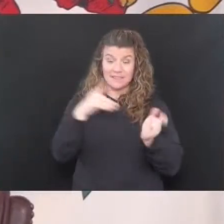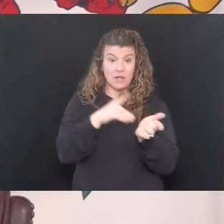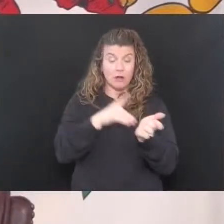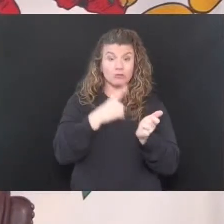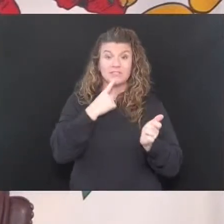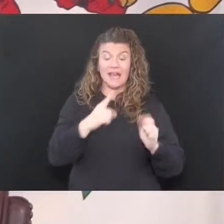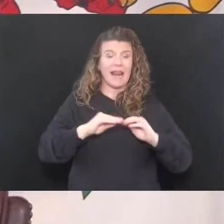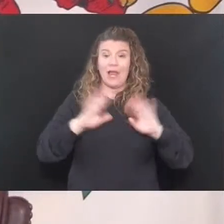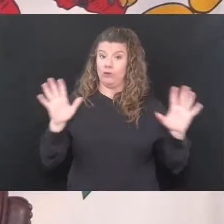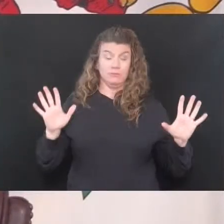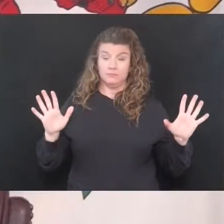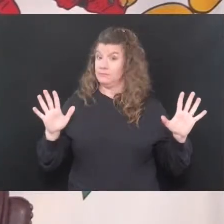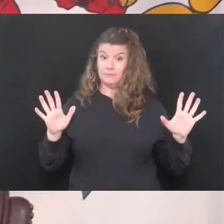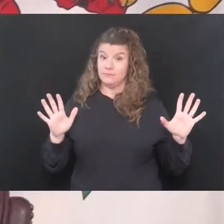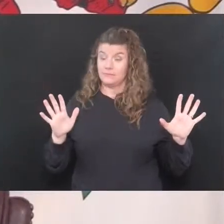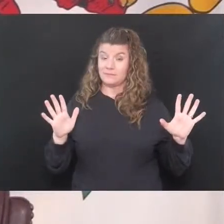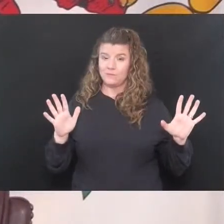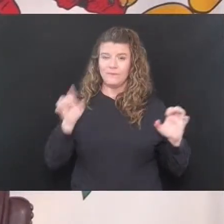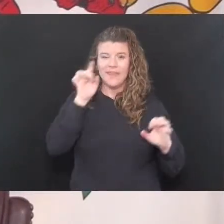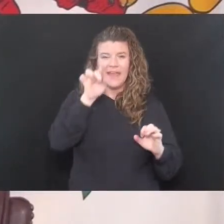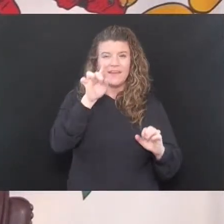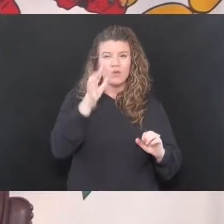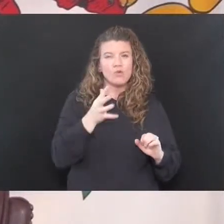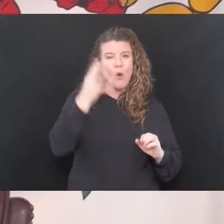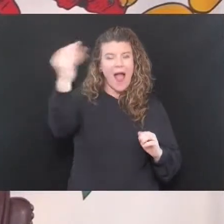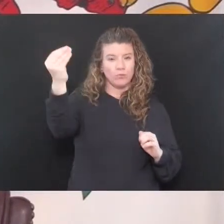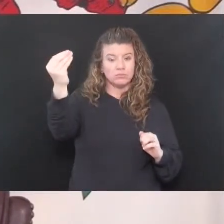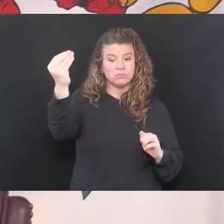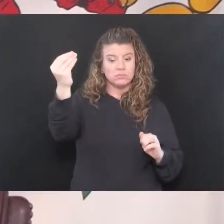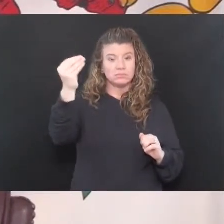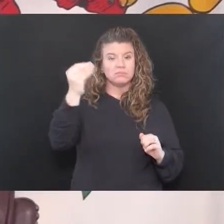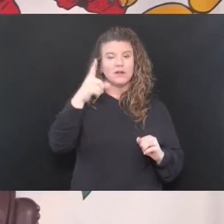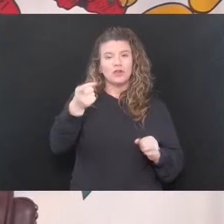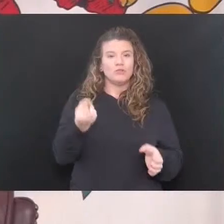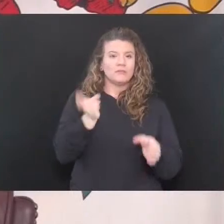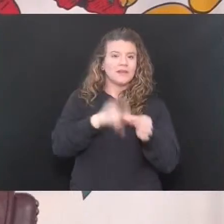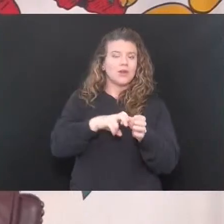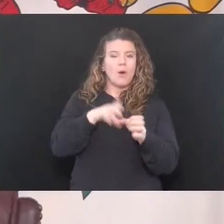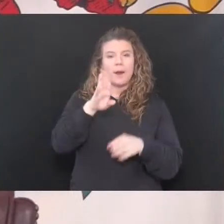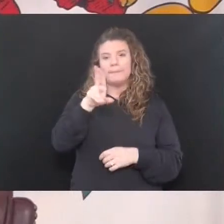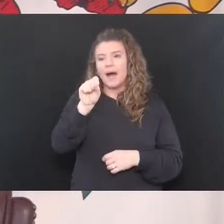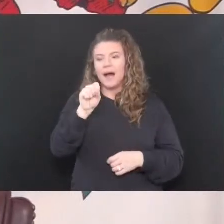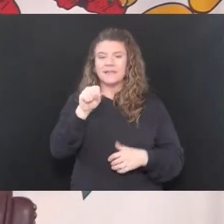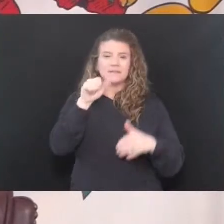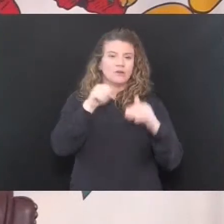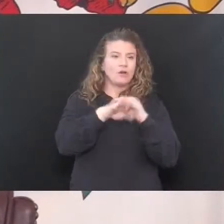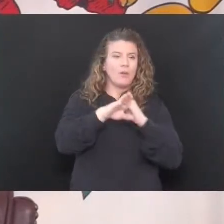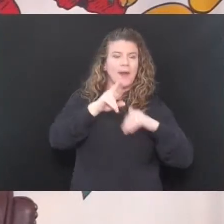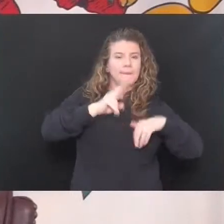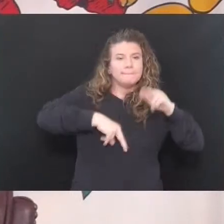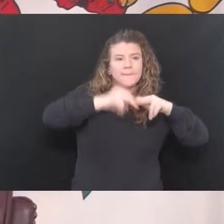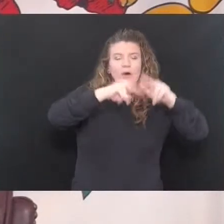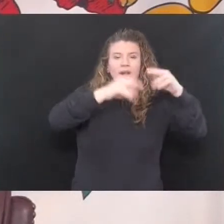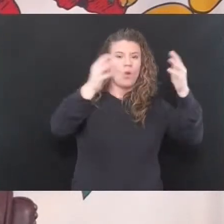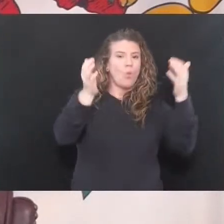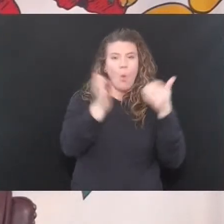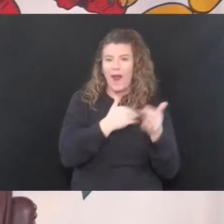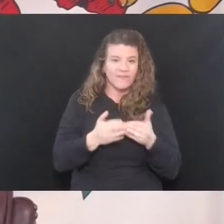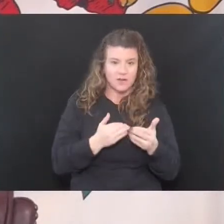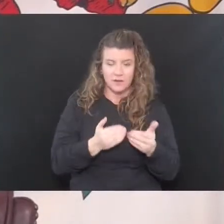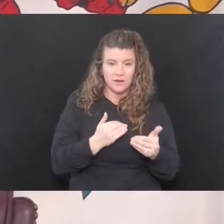so clearly, if you go out, you get on a bus, you go in a public building or whatever it may